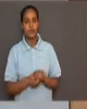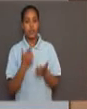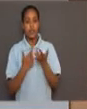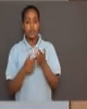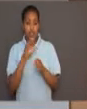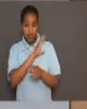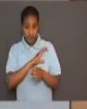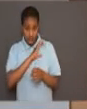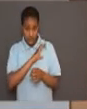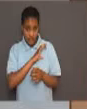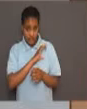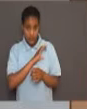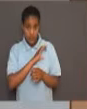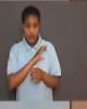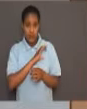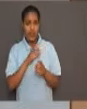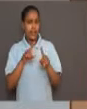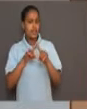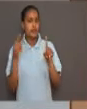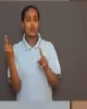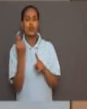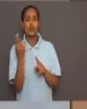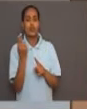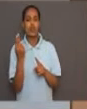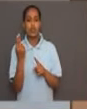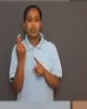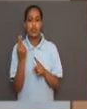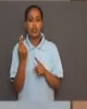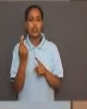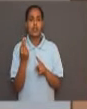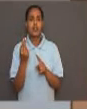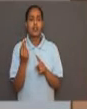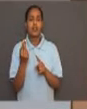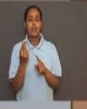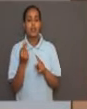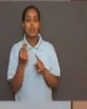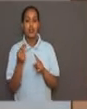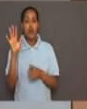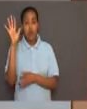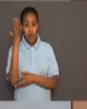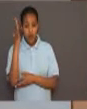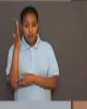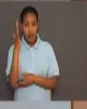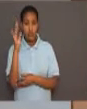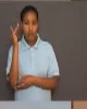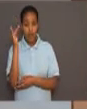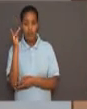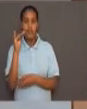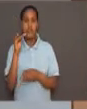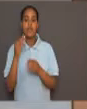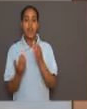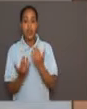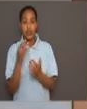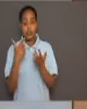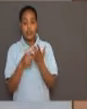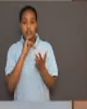These characteristics make it extremely useful for fighting wildfires in particular. This